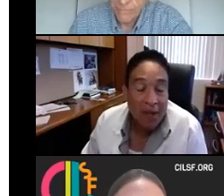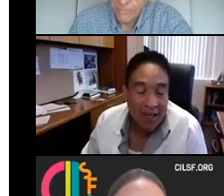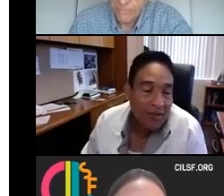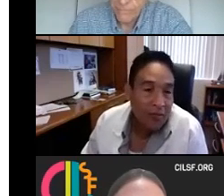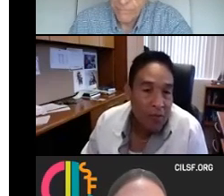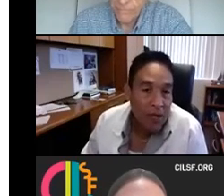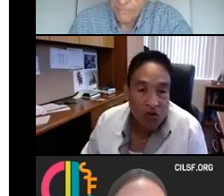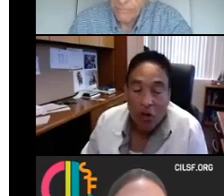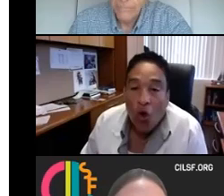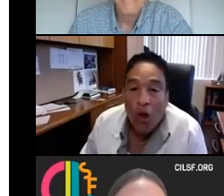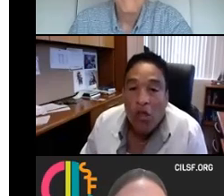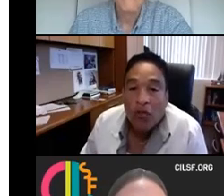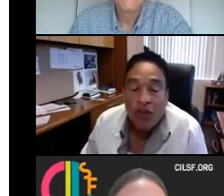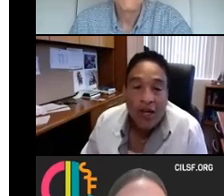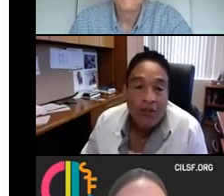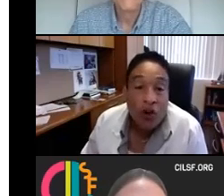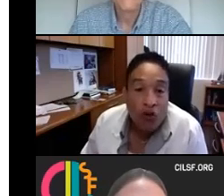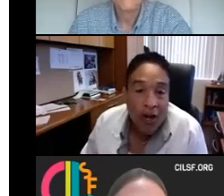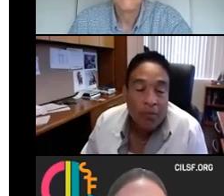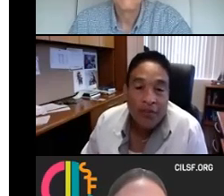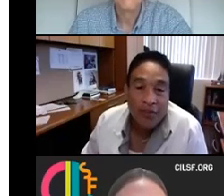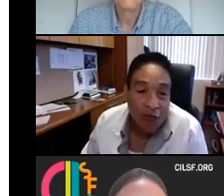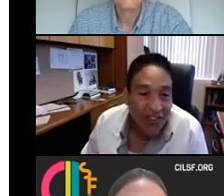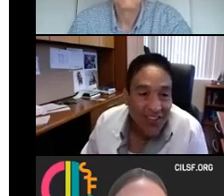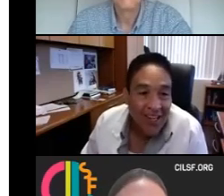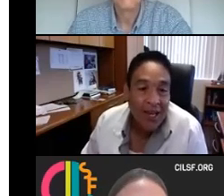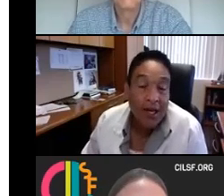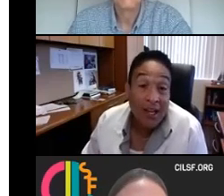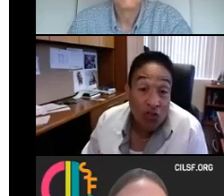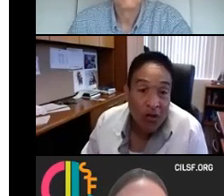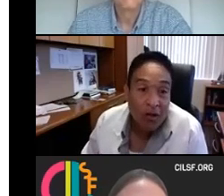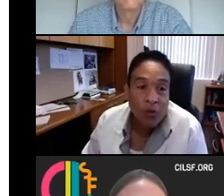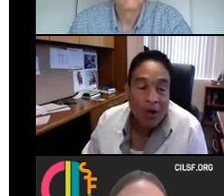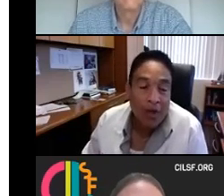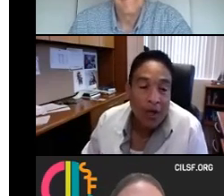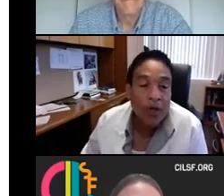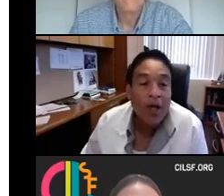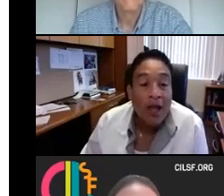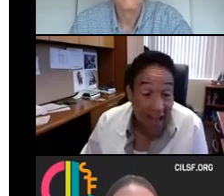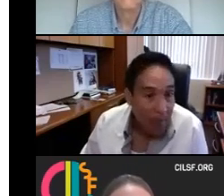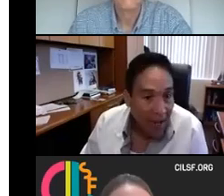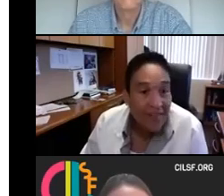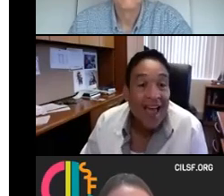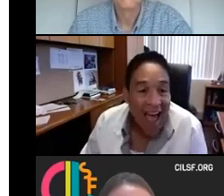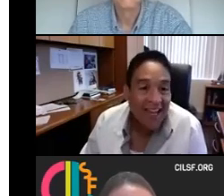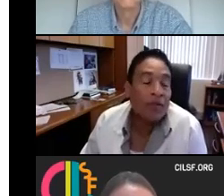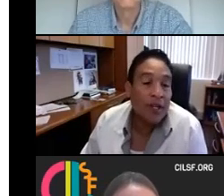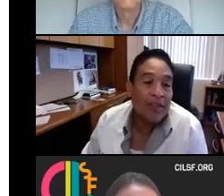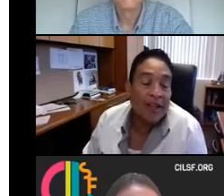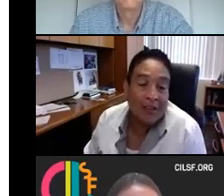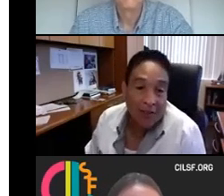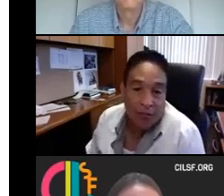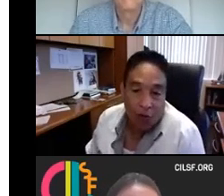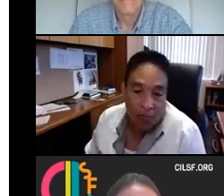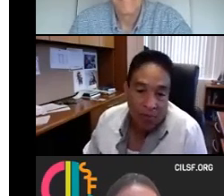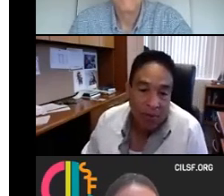main disinformation. What you're seeing is incredibly sophisticated, extremely well-known campaigns actively seeking